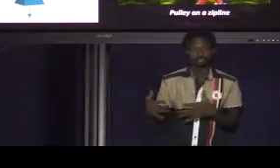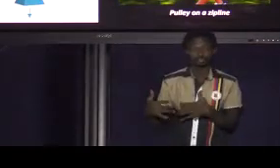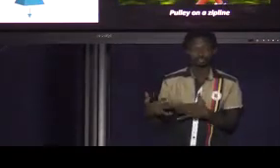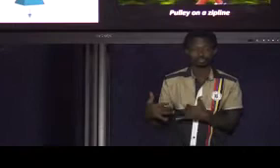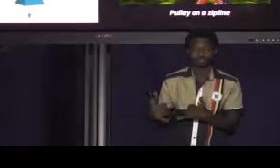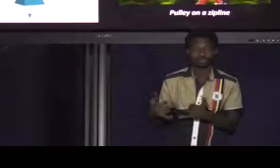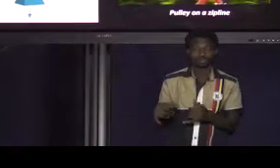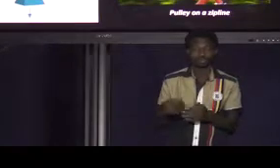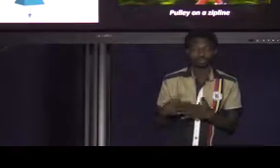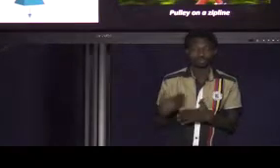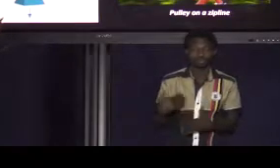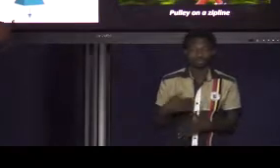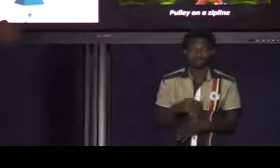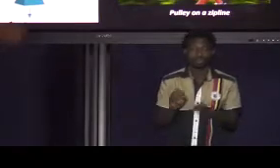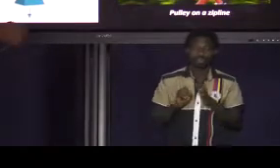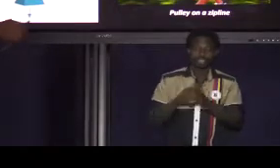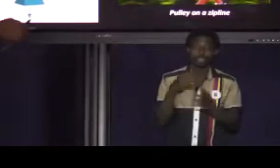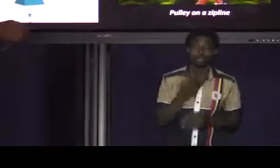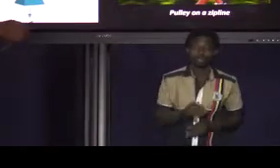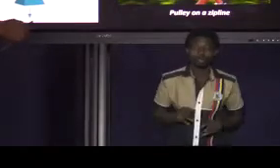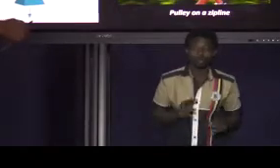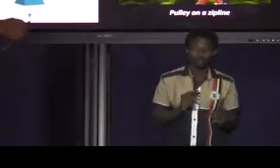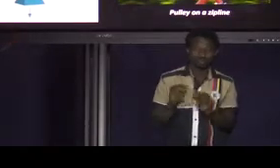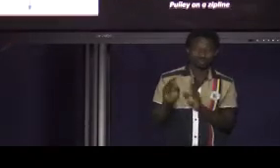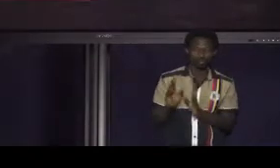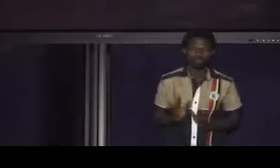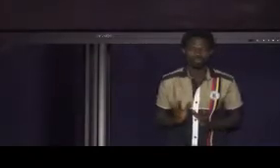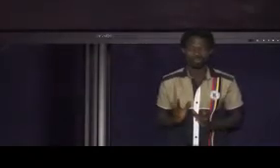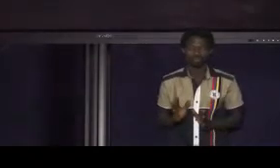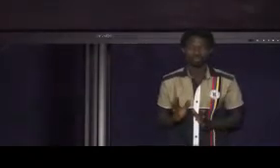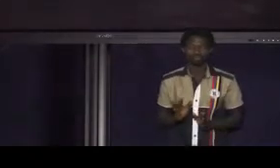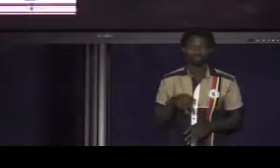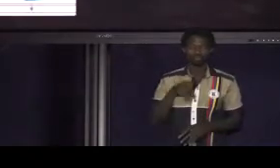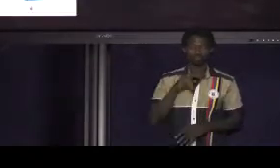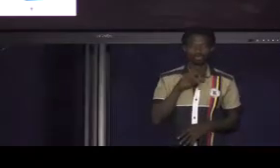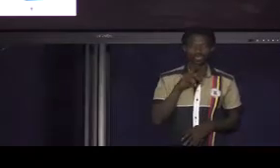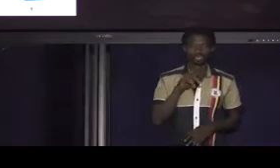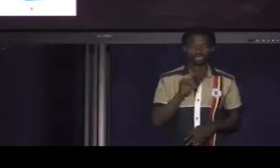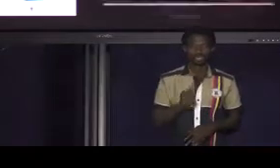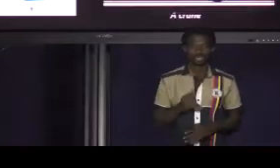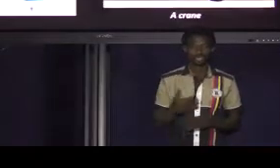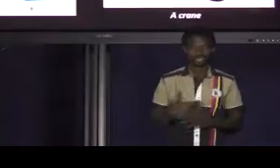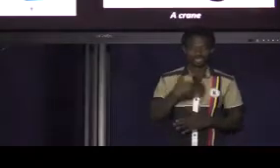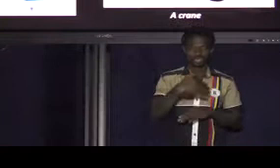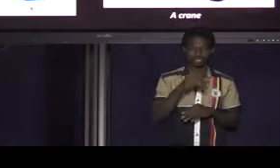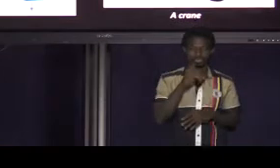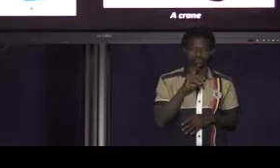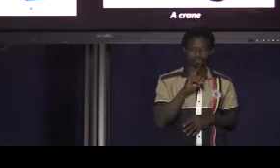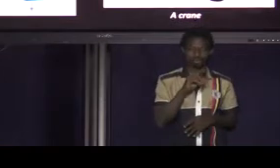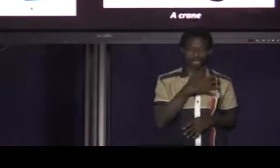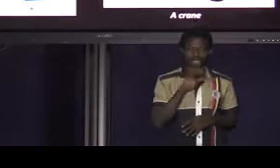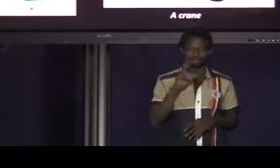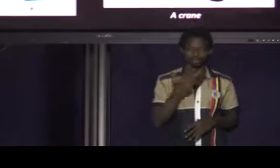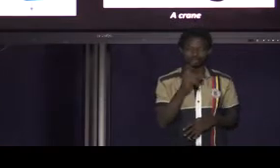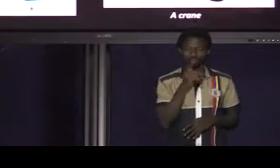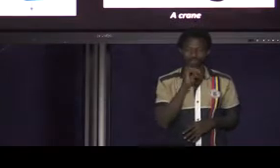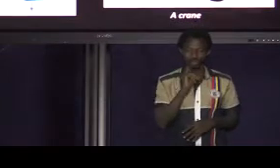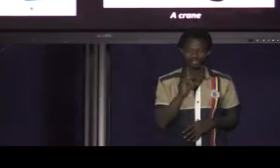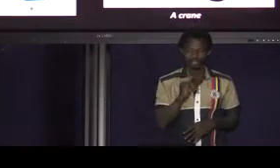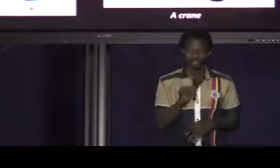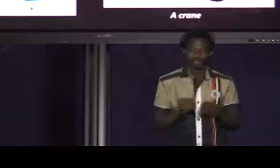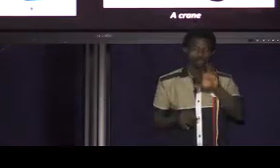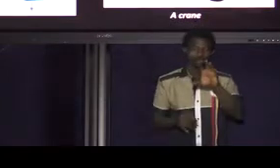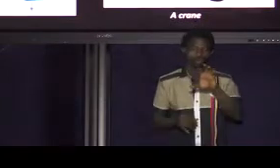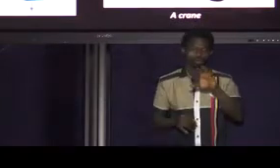an example of an example of a movable pulley. Next one, the third one is the compound